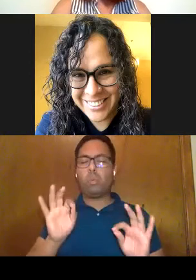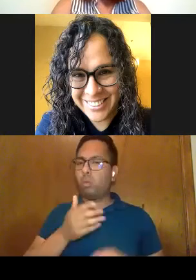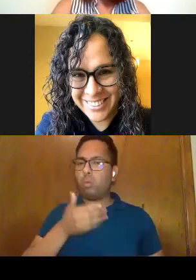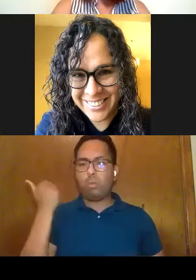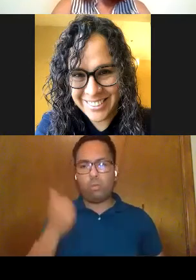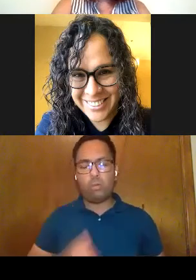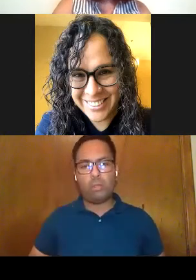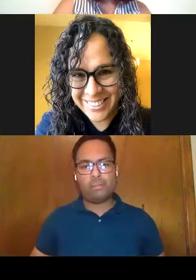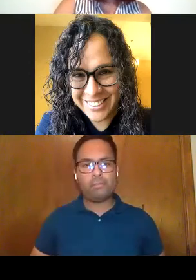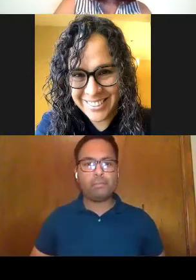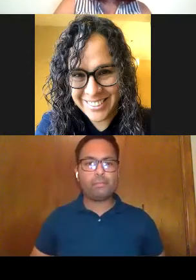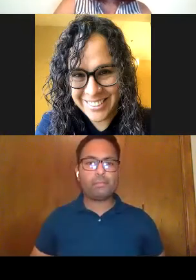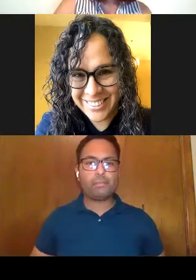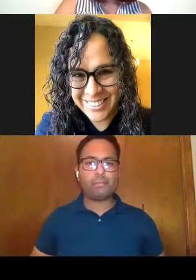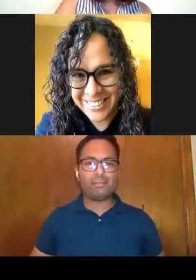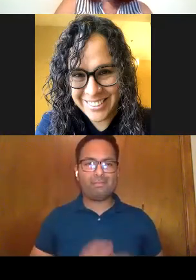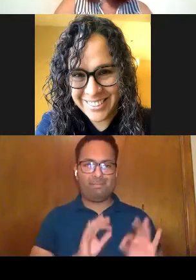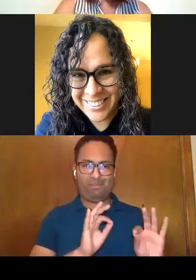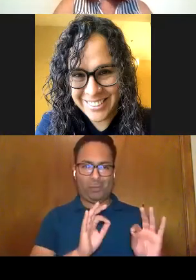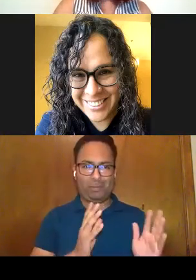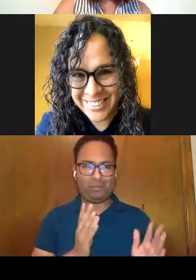Telehealth. Okay, great.